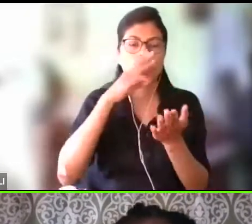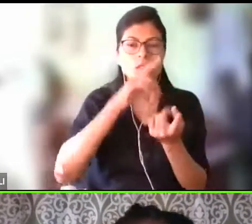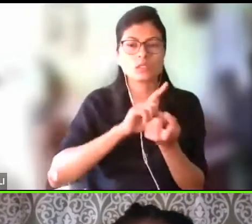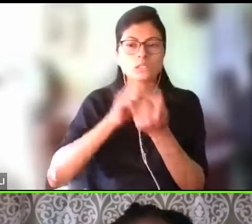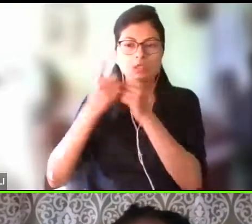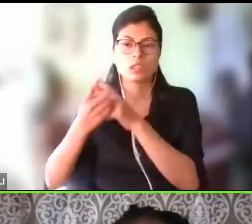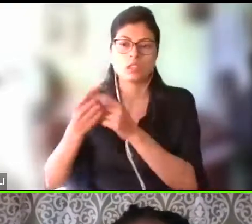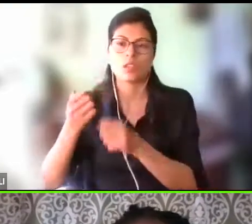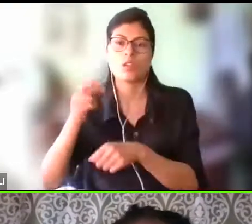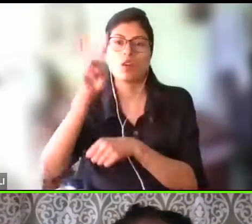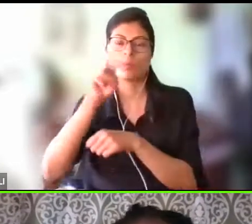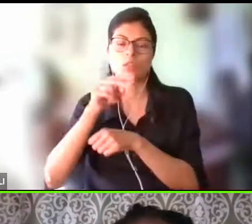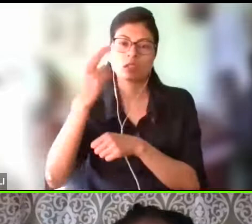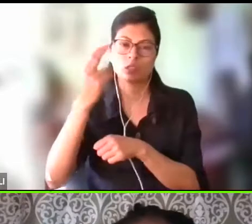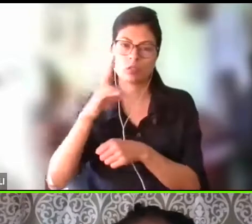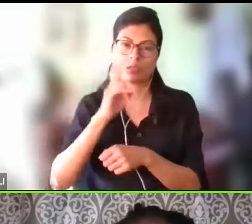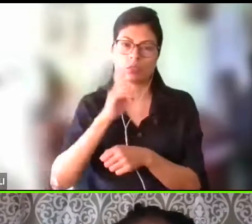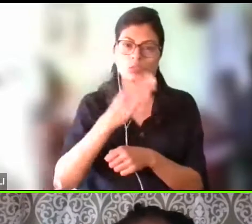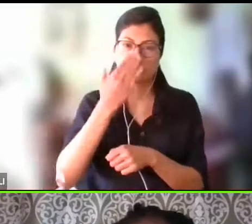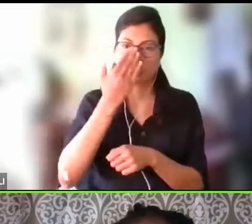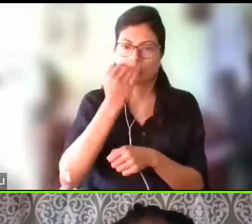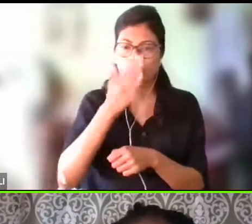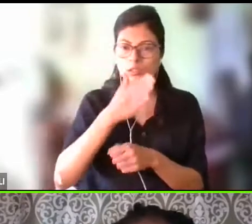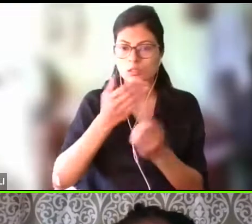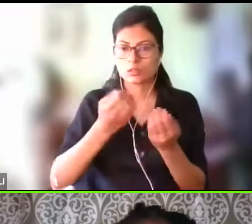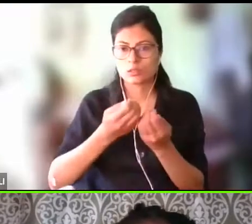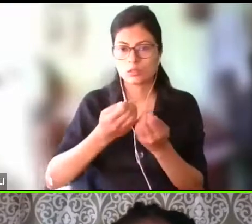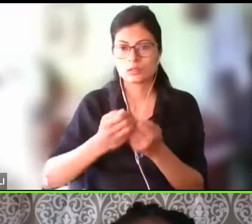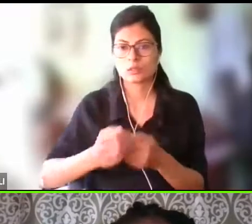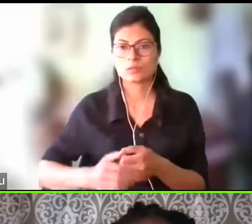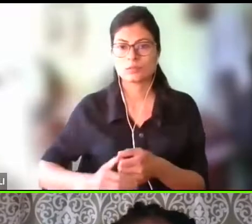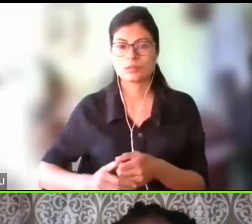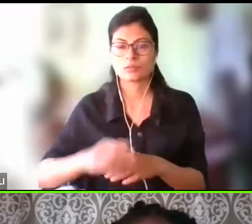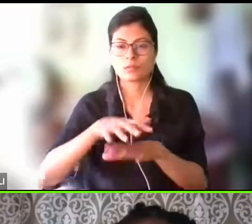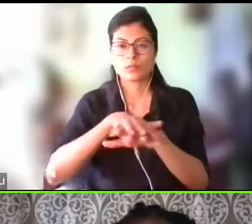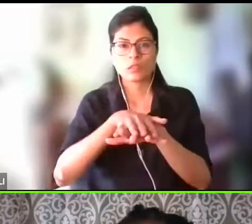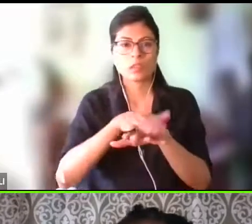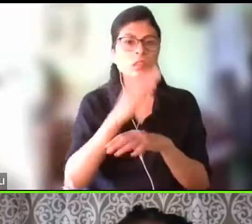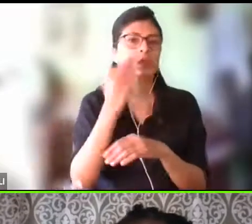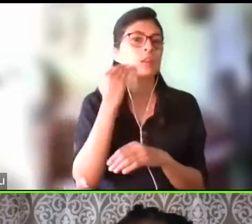Due to this, a lot of women have succumbed to